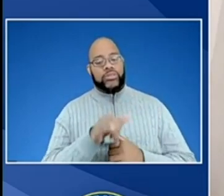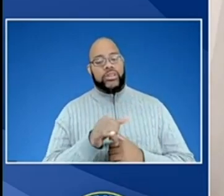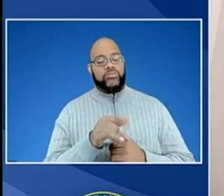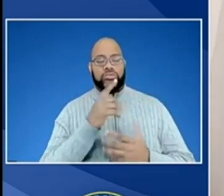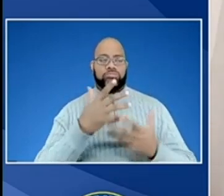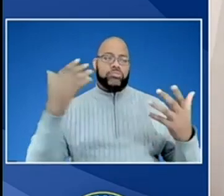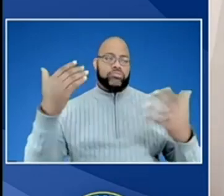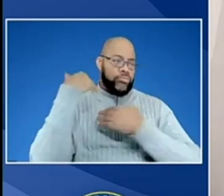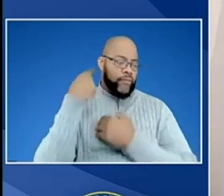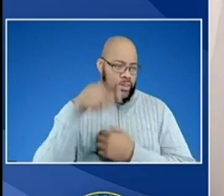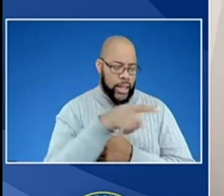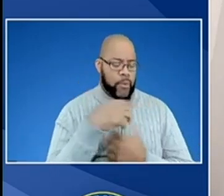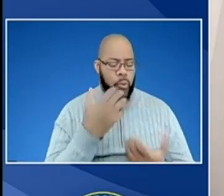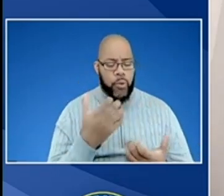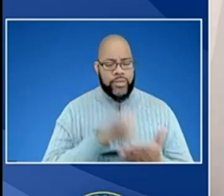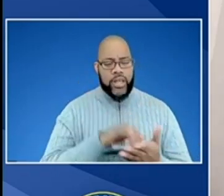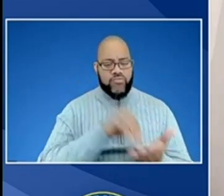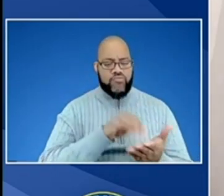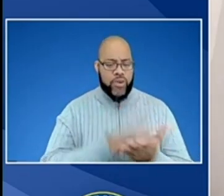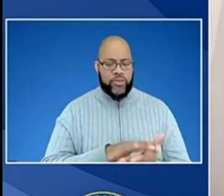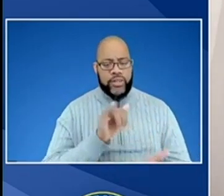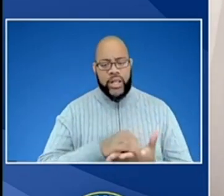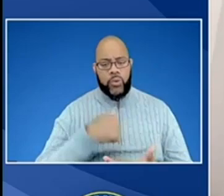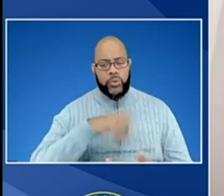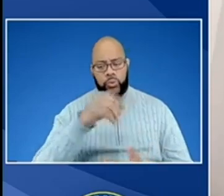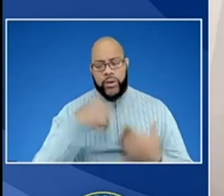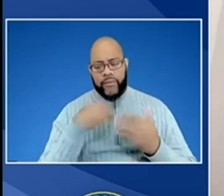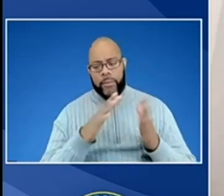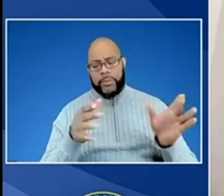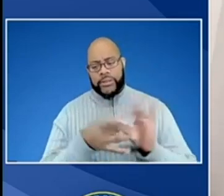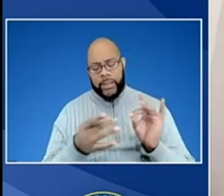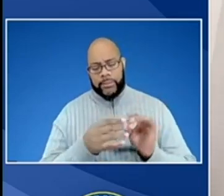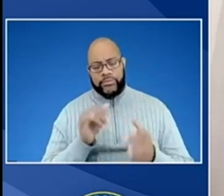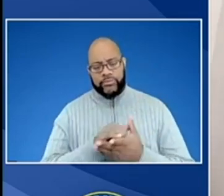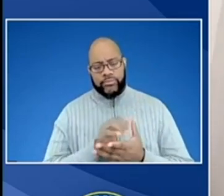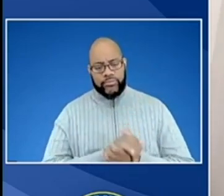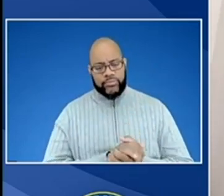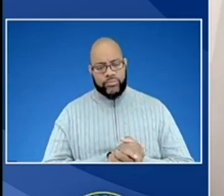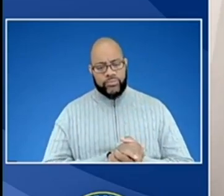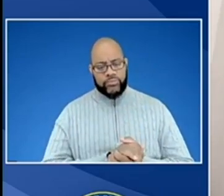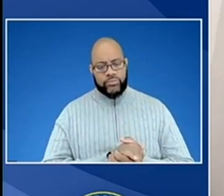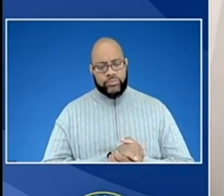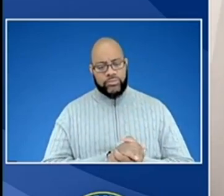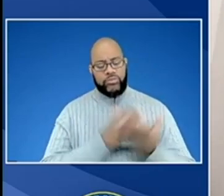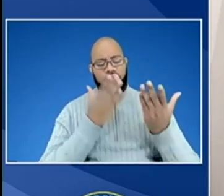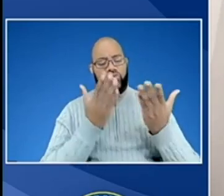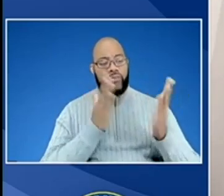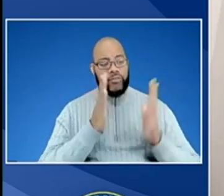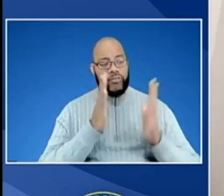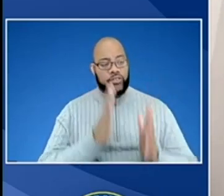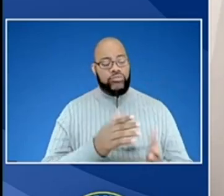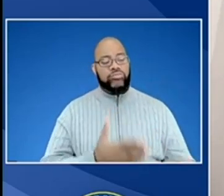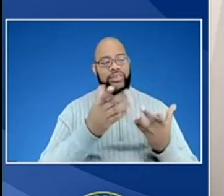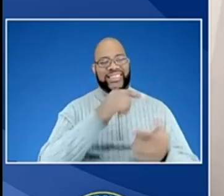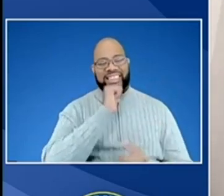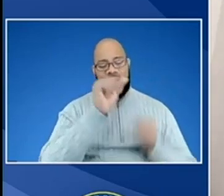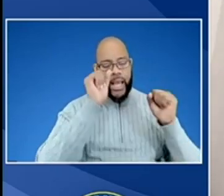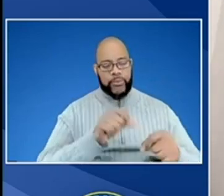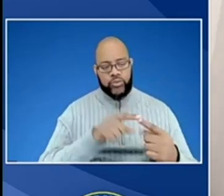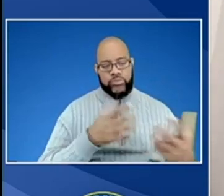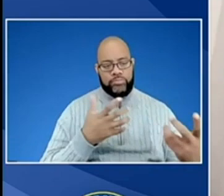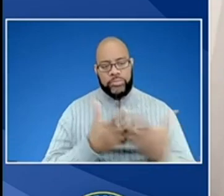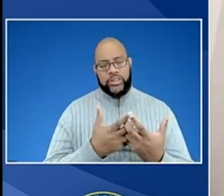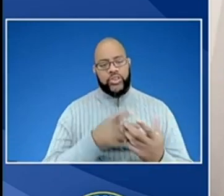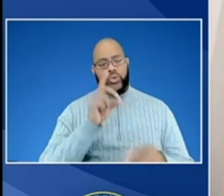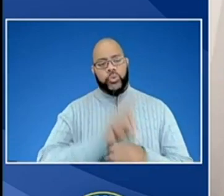them. So I just want that to be on record, that we do have public statements where loan servicers are suggesting they are not able to meet the